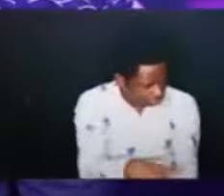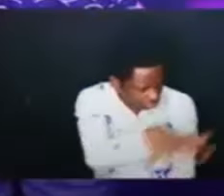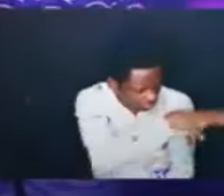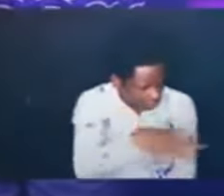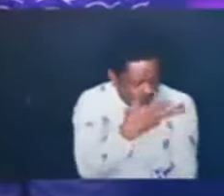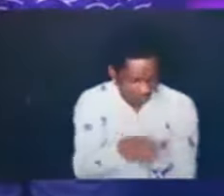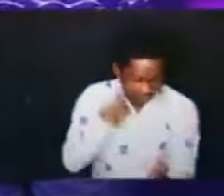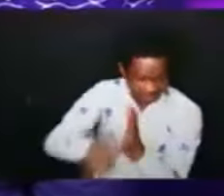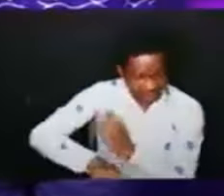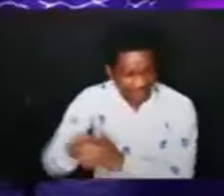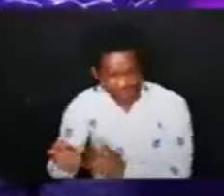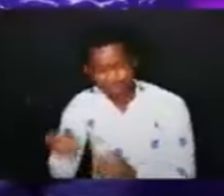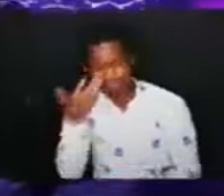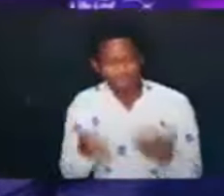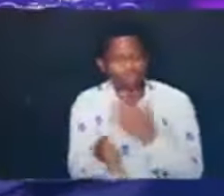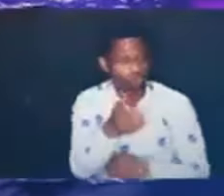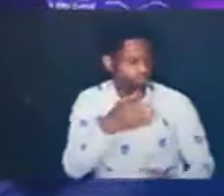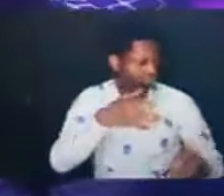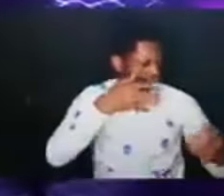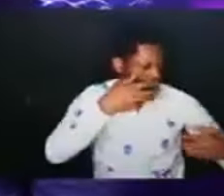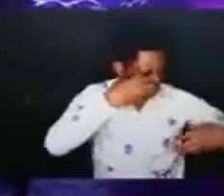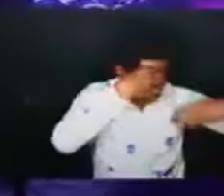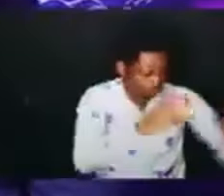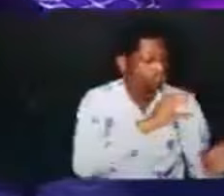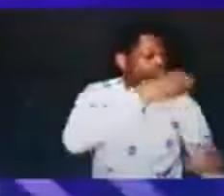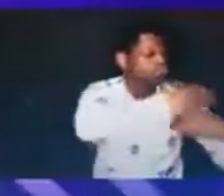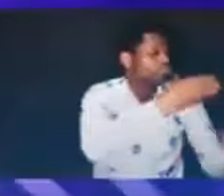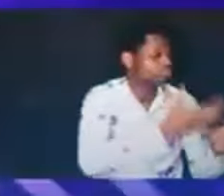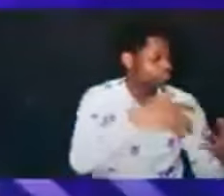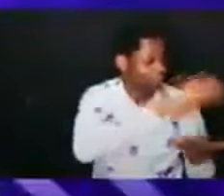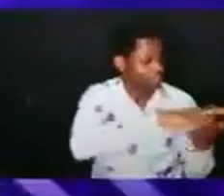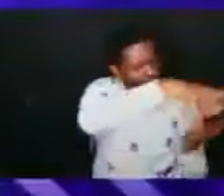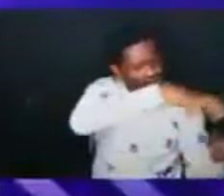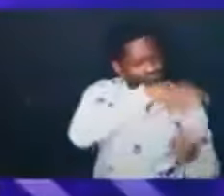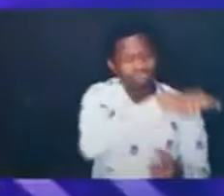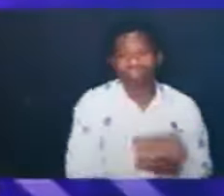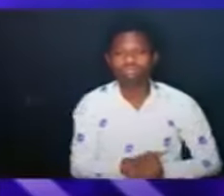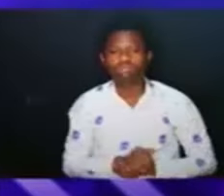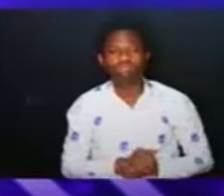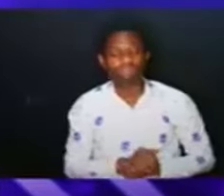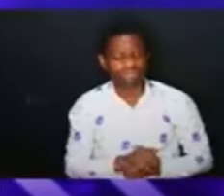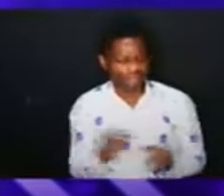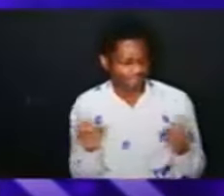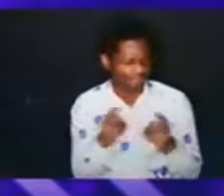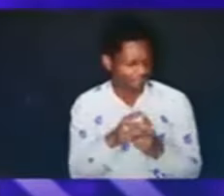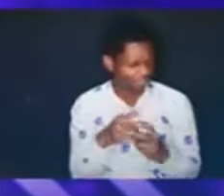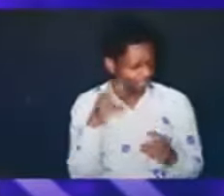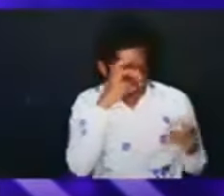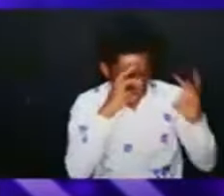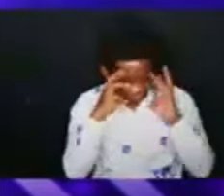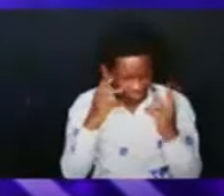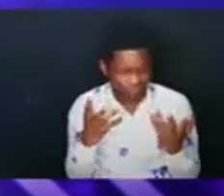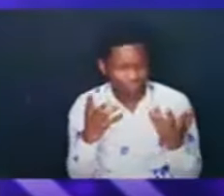Nipa bi etisa nyame mfa menti me hwase entinsi wo ntam. It is worrying. Eh ya ye